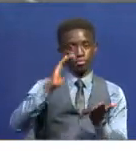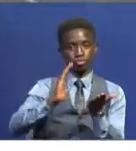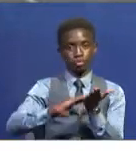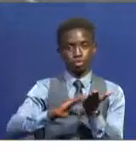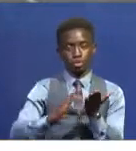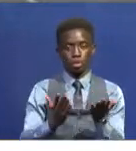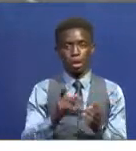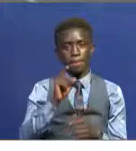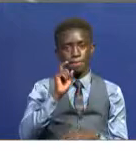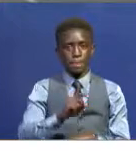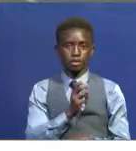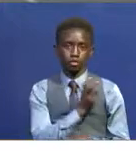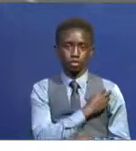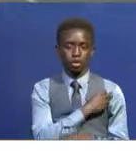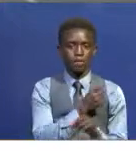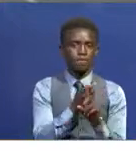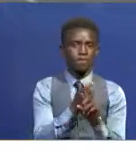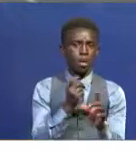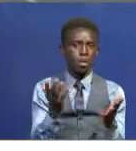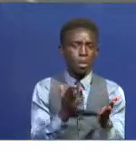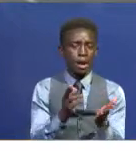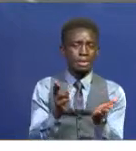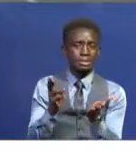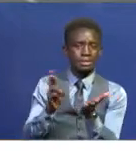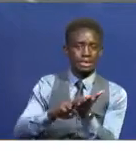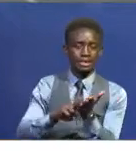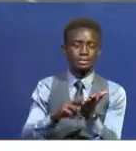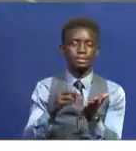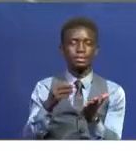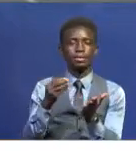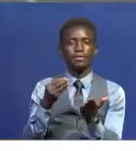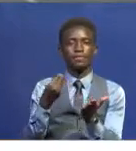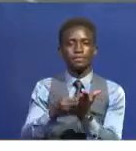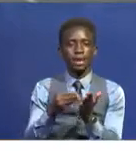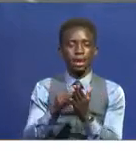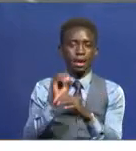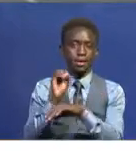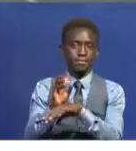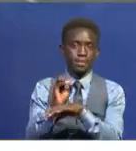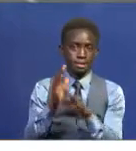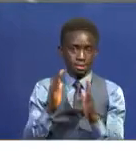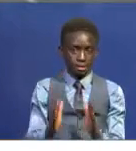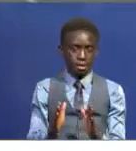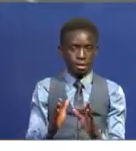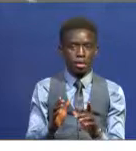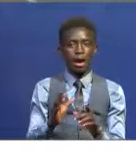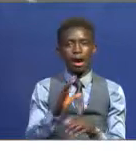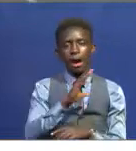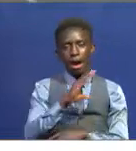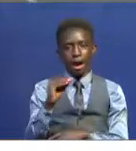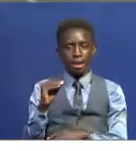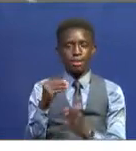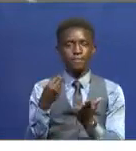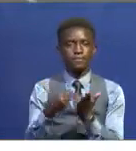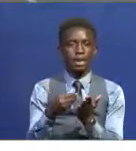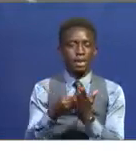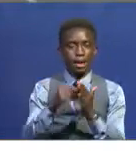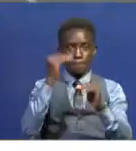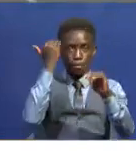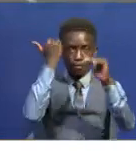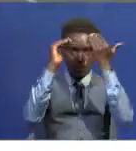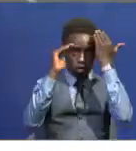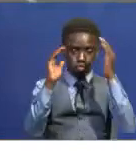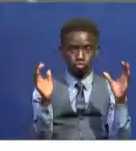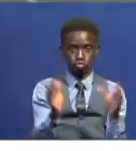need to consult from registered financial advisors or even finance professionals who are part